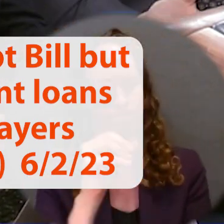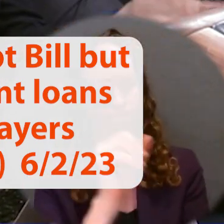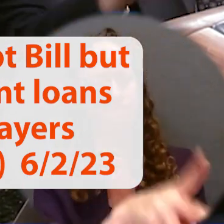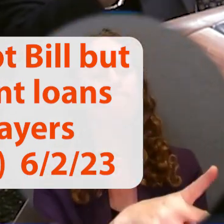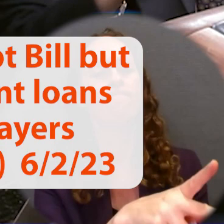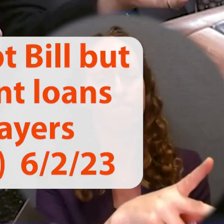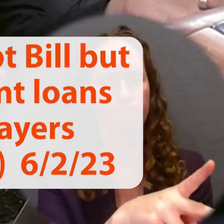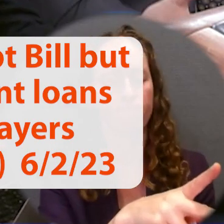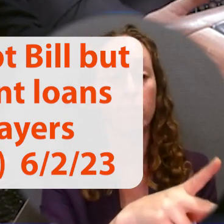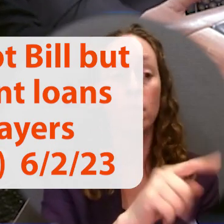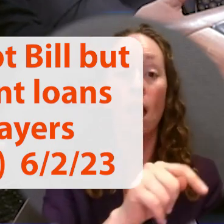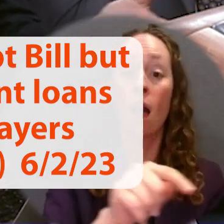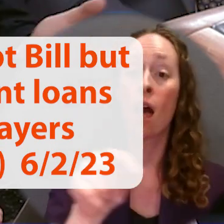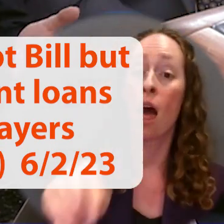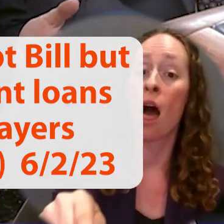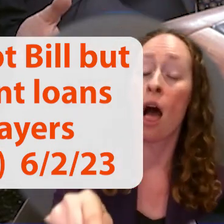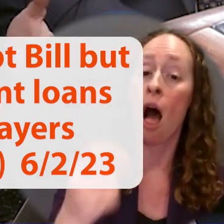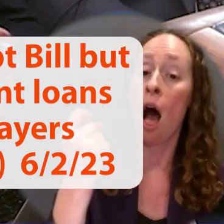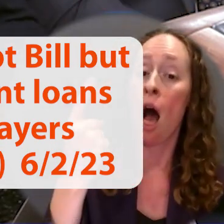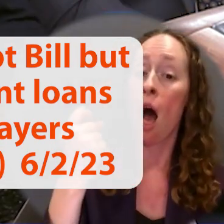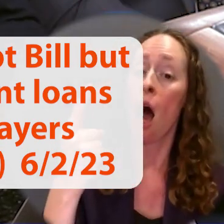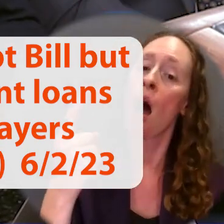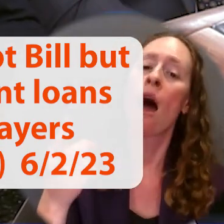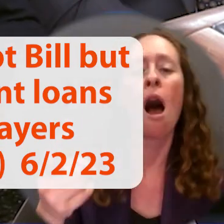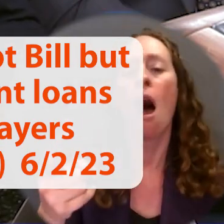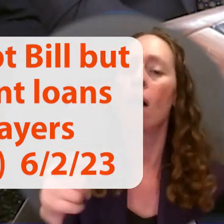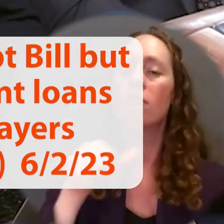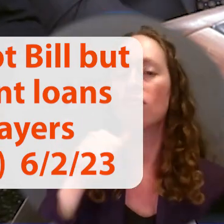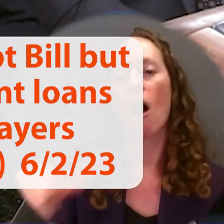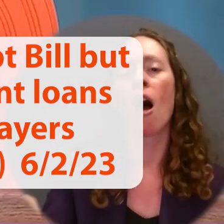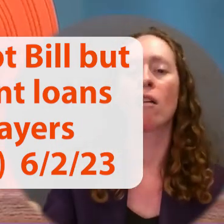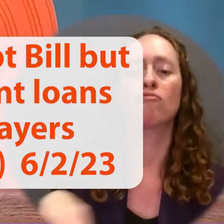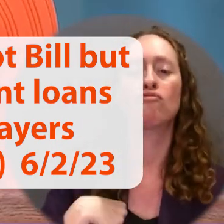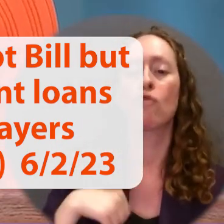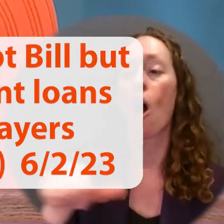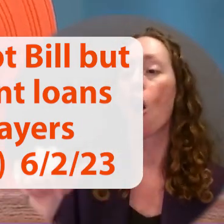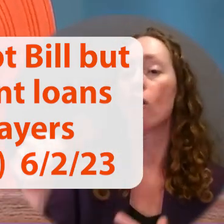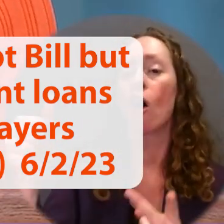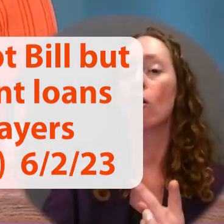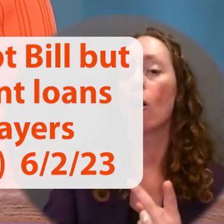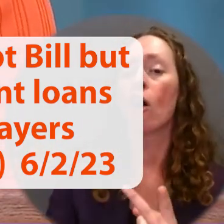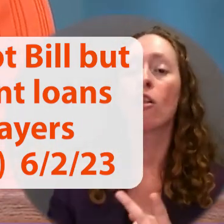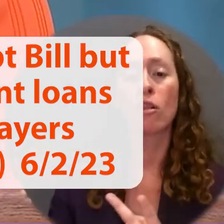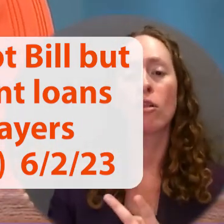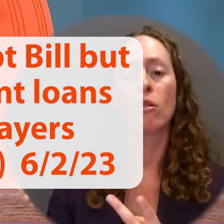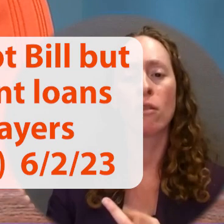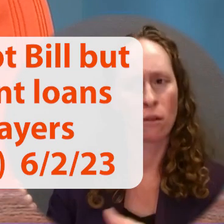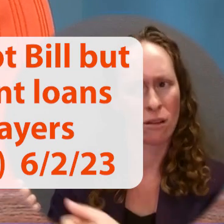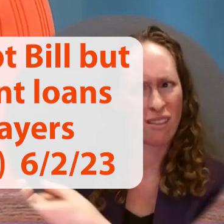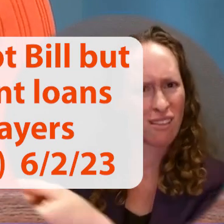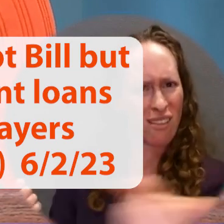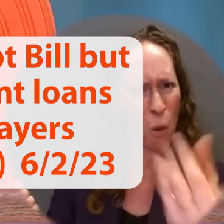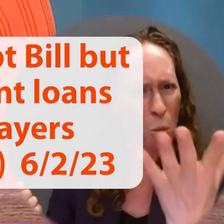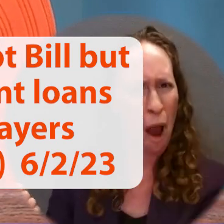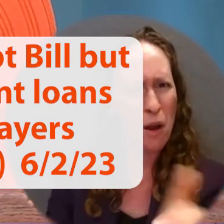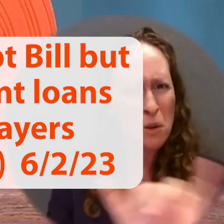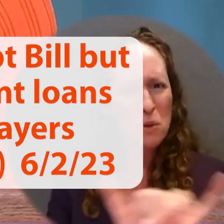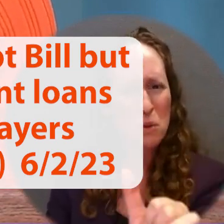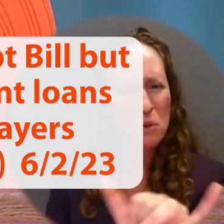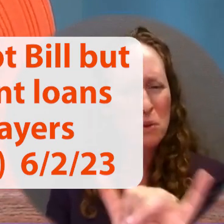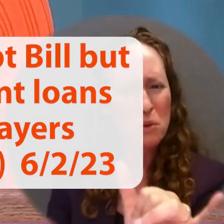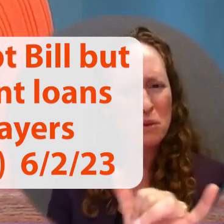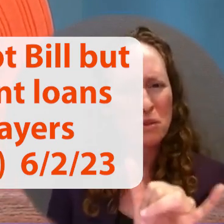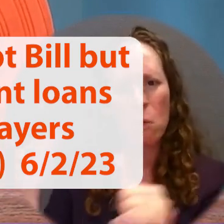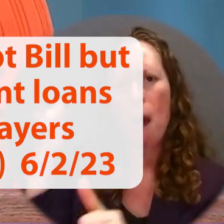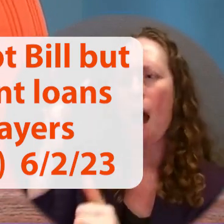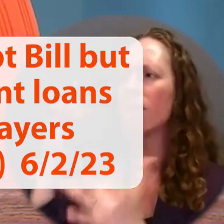the transfer of this debt to the taxpayers? I don't think protecting American families or